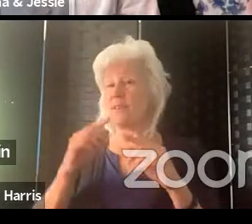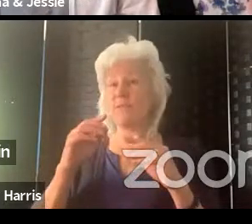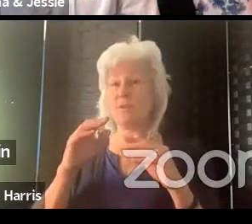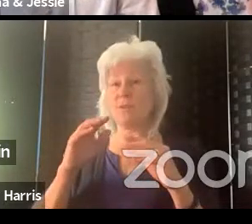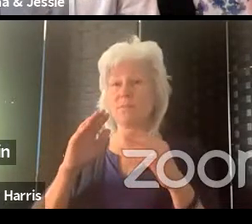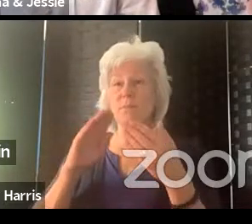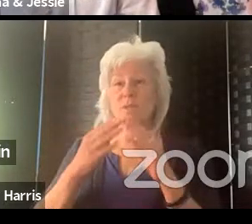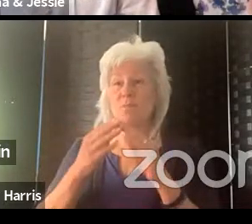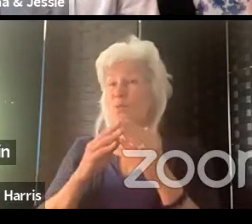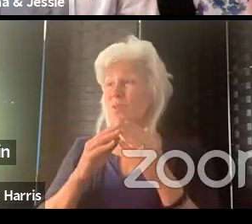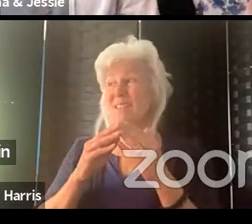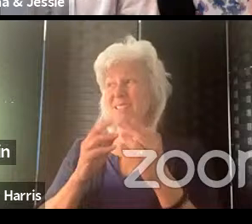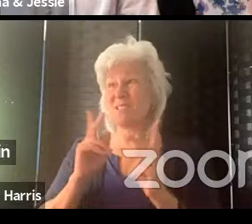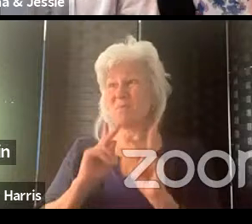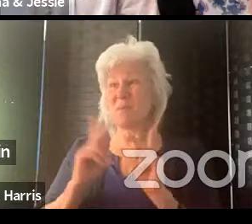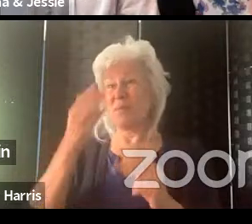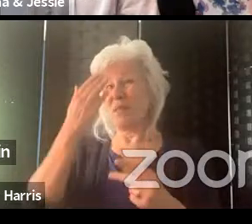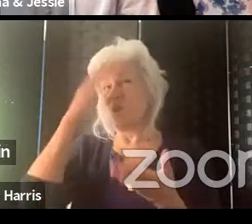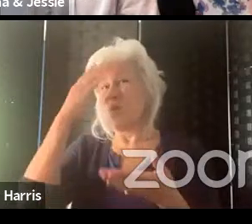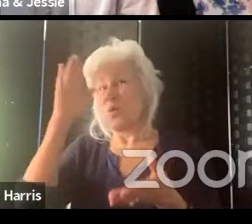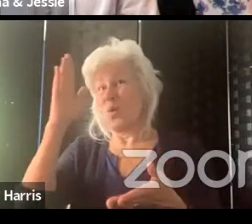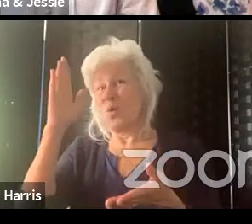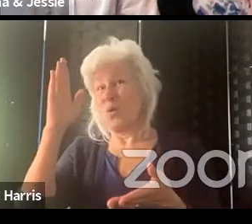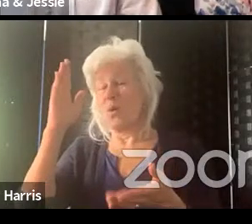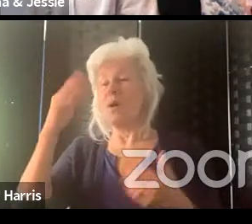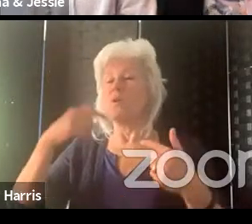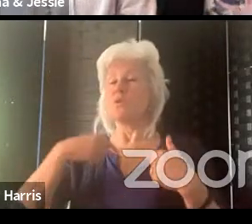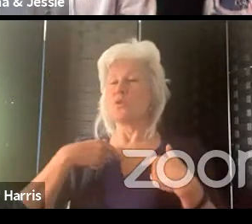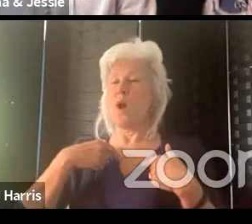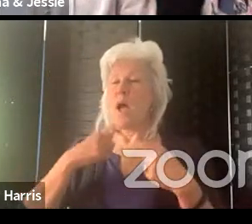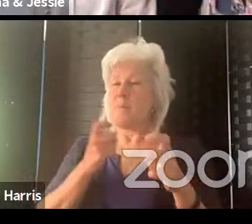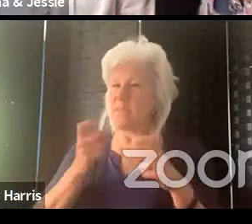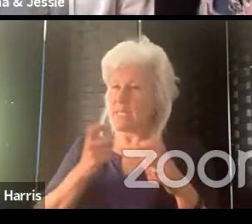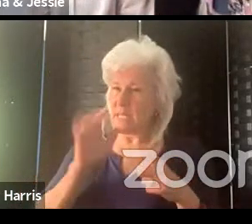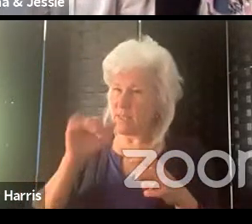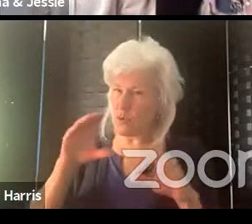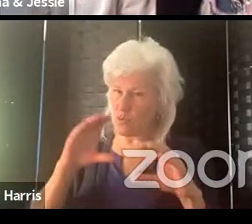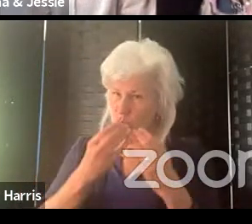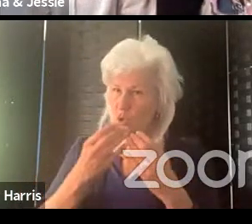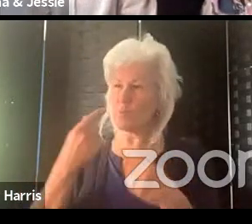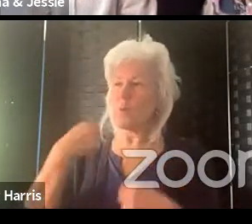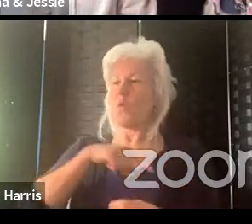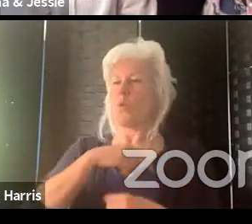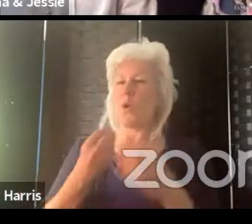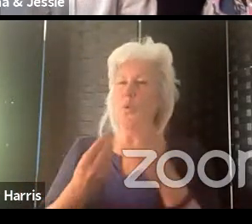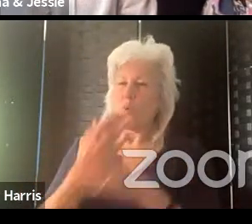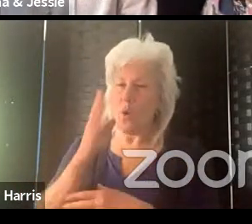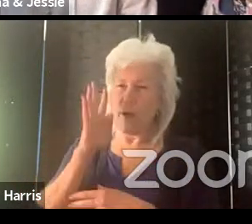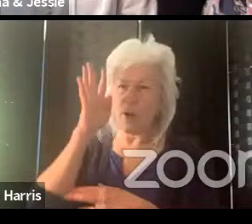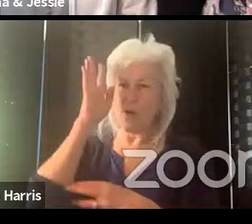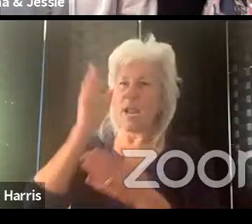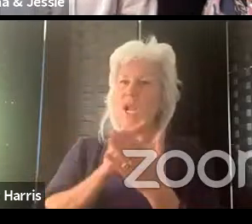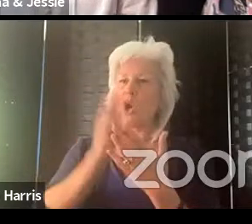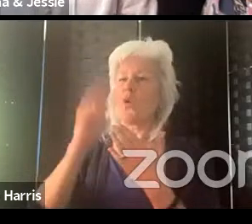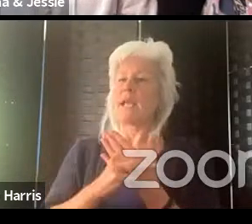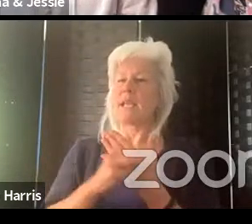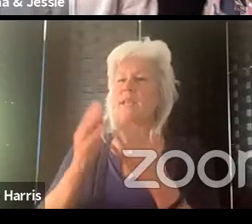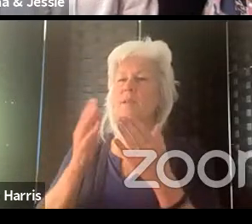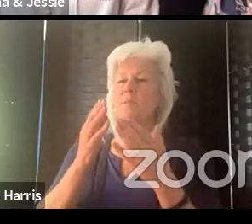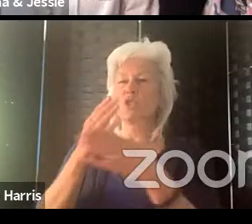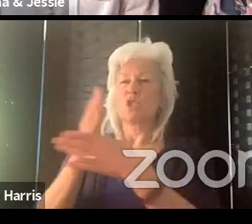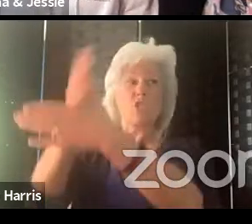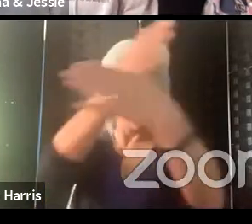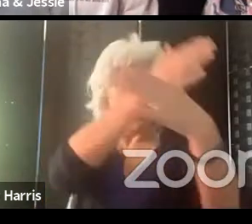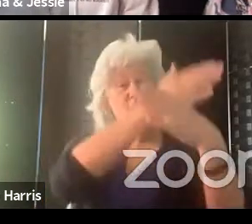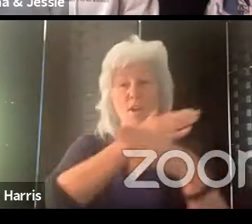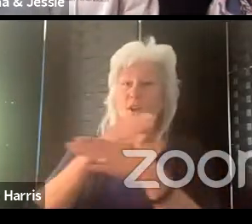so I'm facilitating those groups and we are growing and moving forward and creating curriculum to share with the greater community.